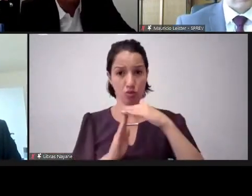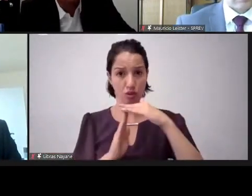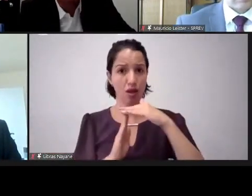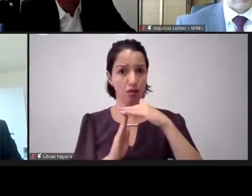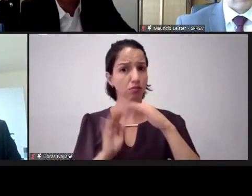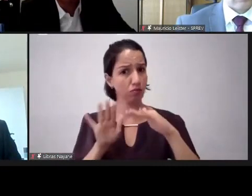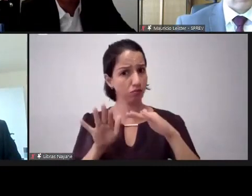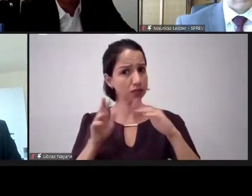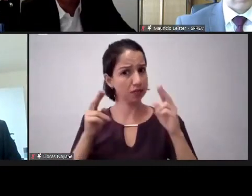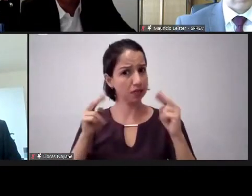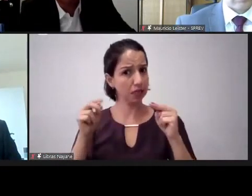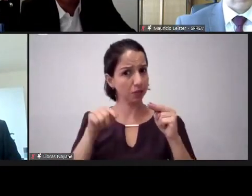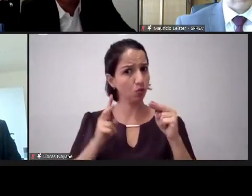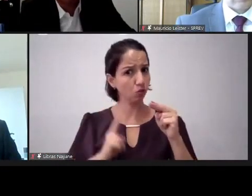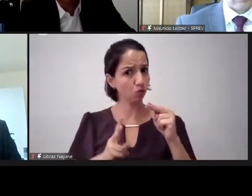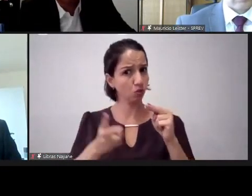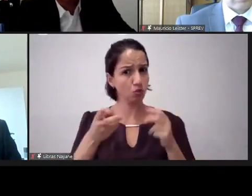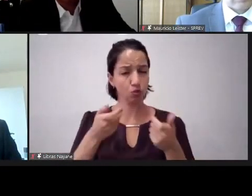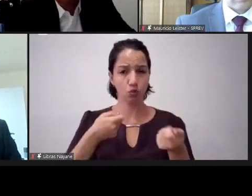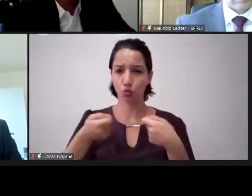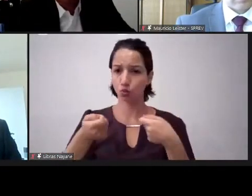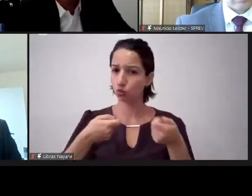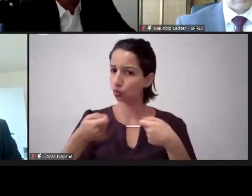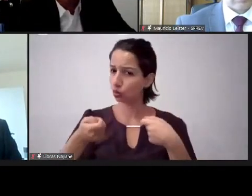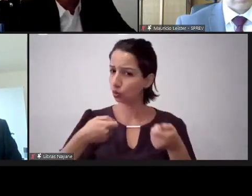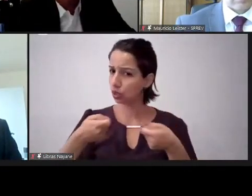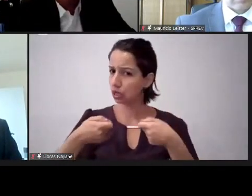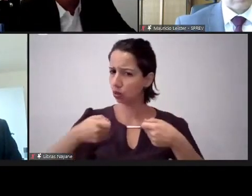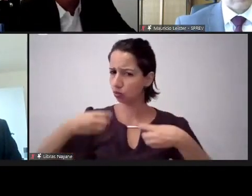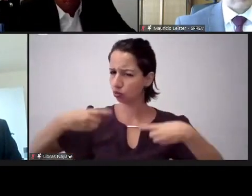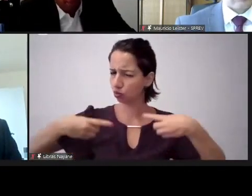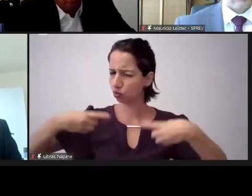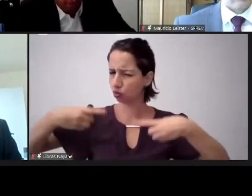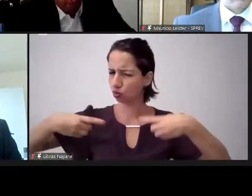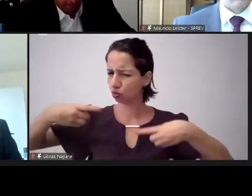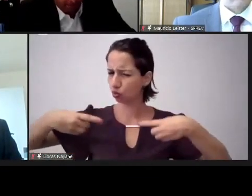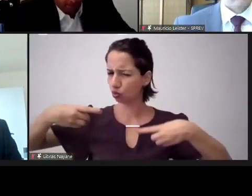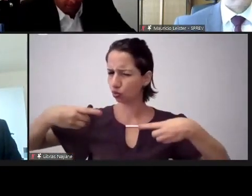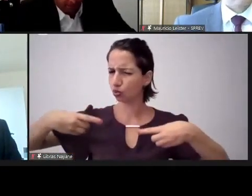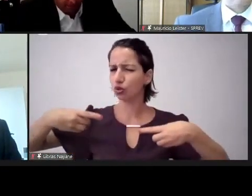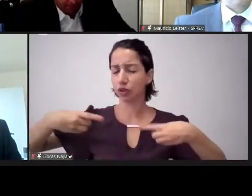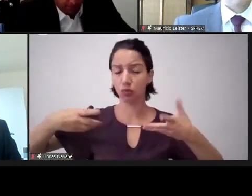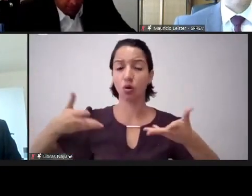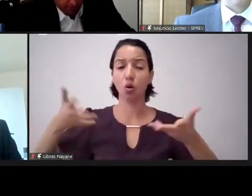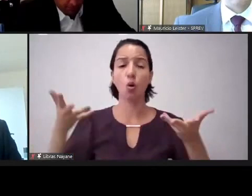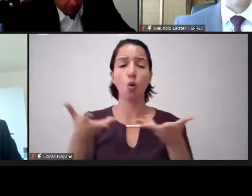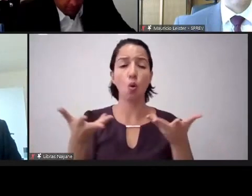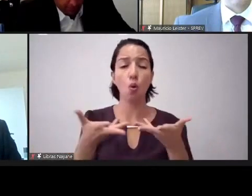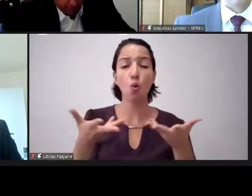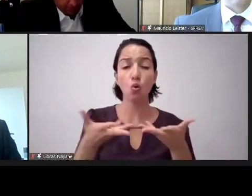cap. This is still being discussed at the Congress.